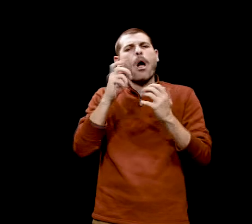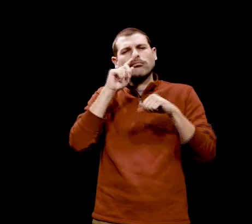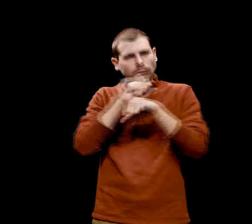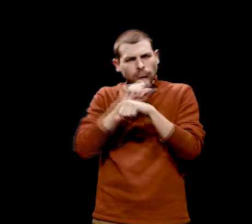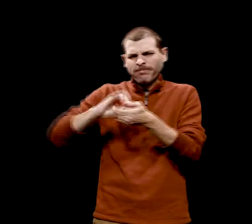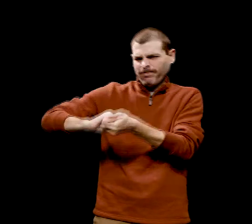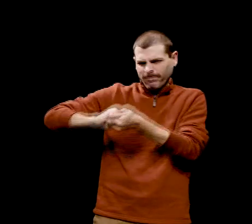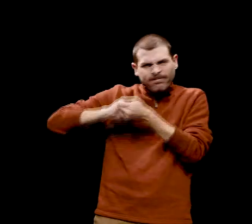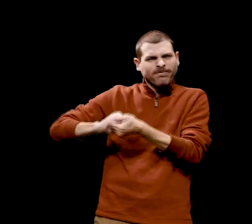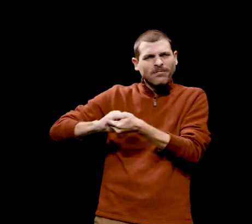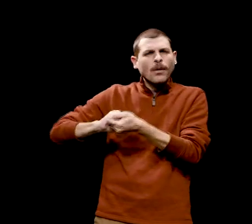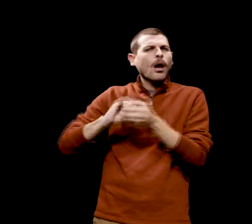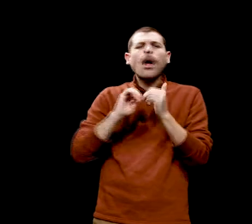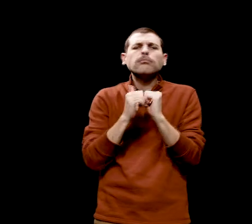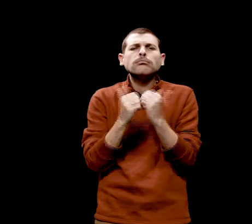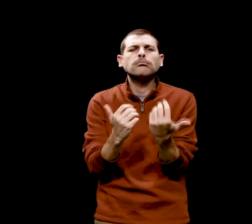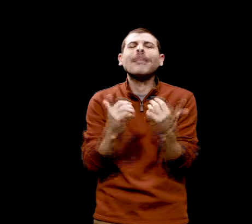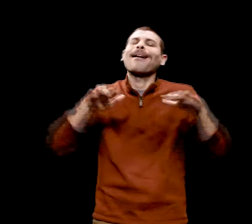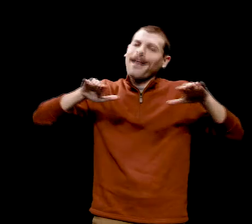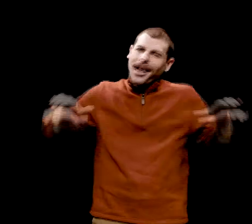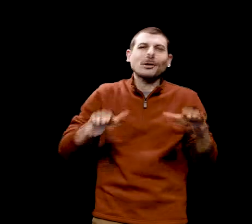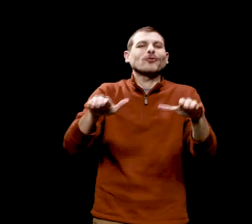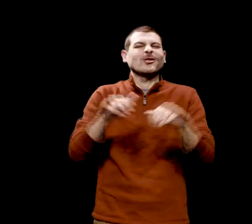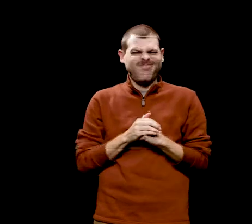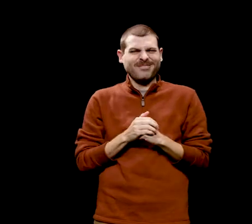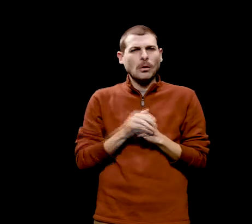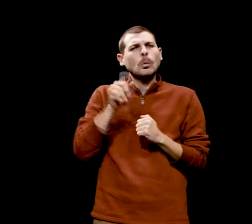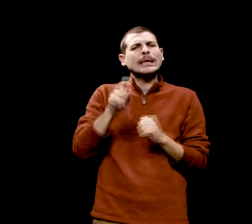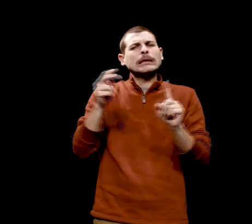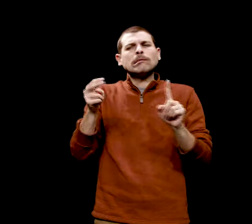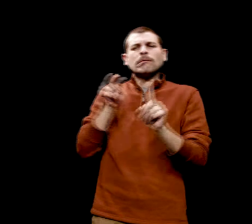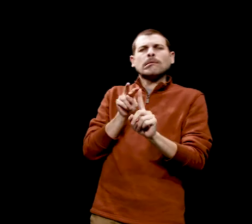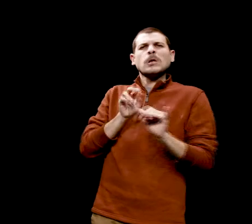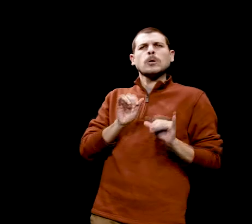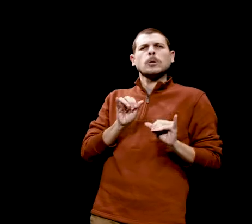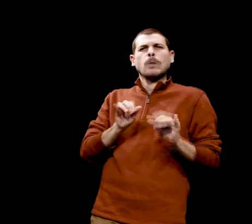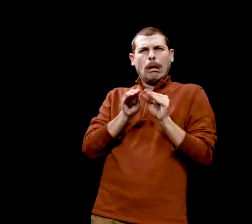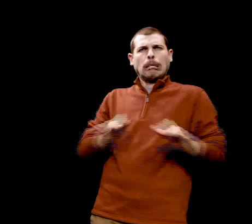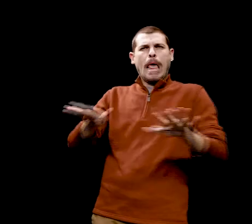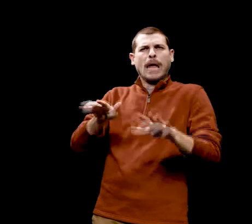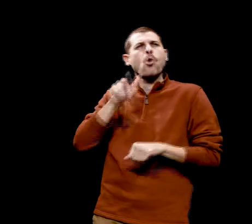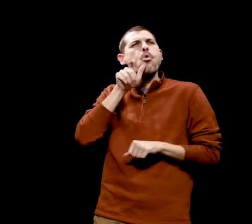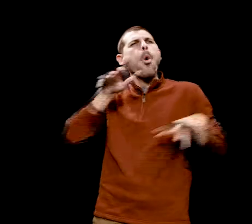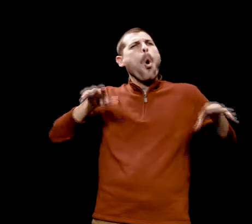action. This solidarity will challenge us to think differently about land ownership. Thank